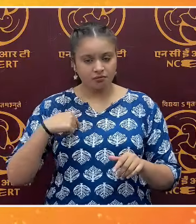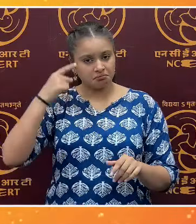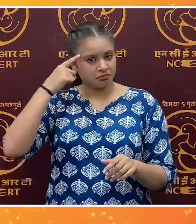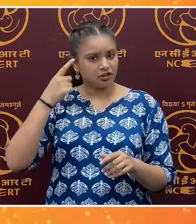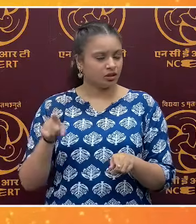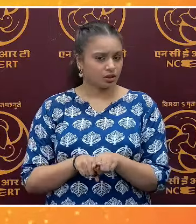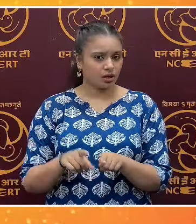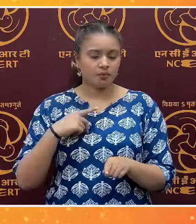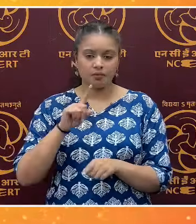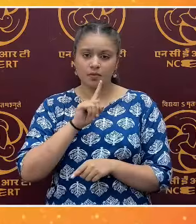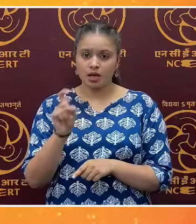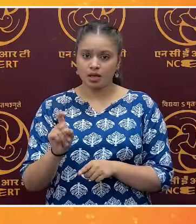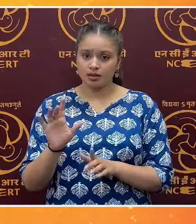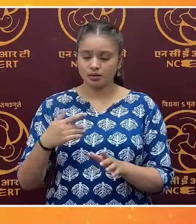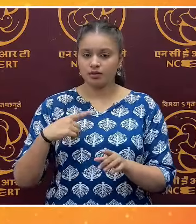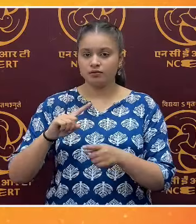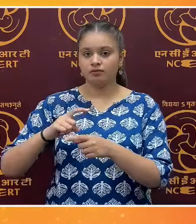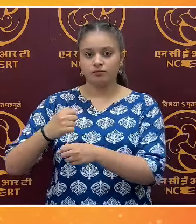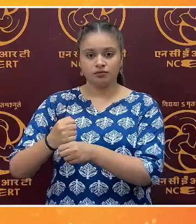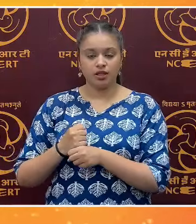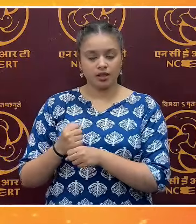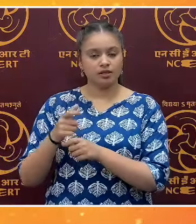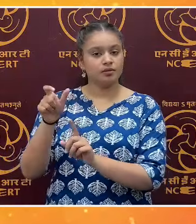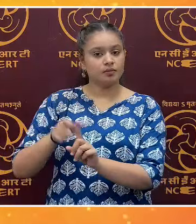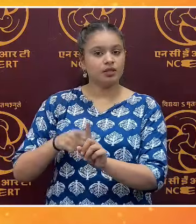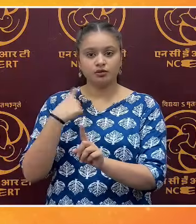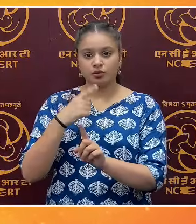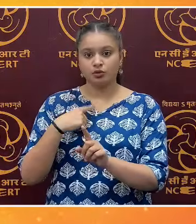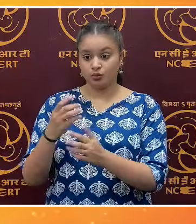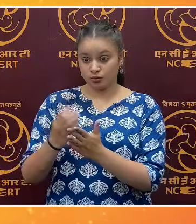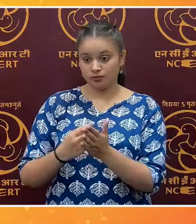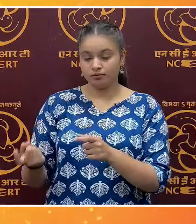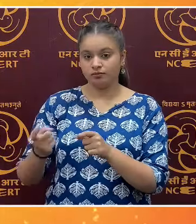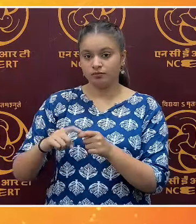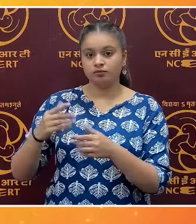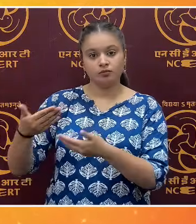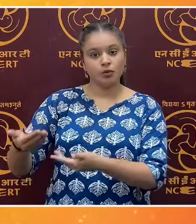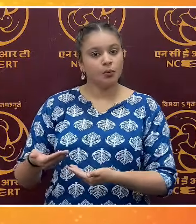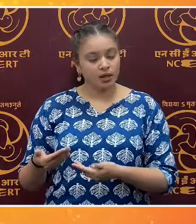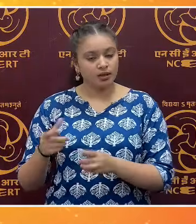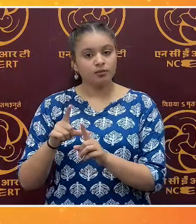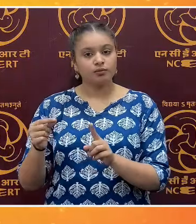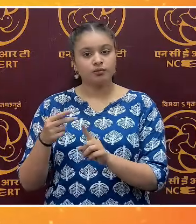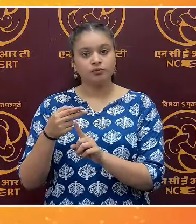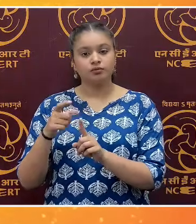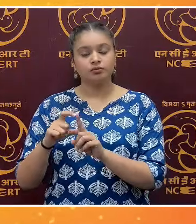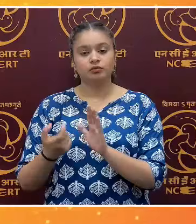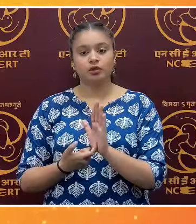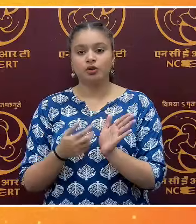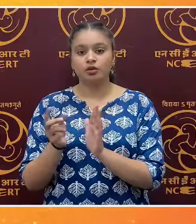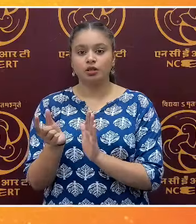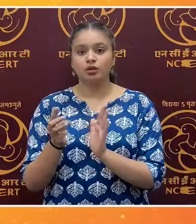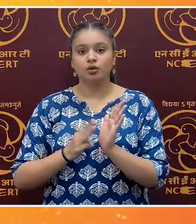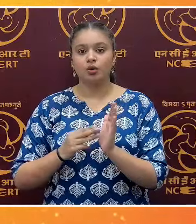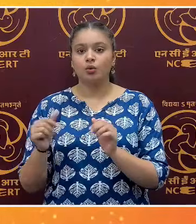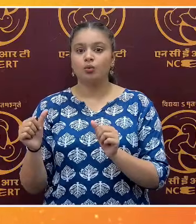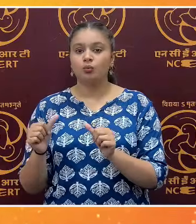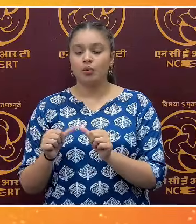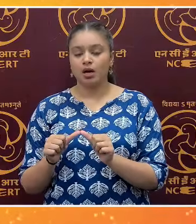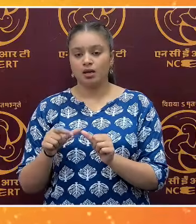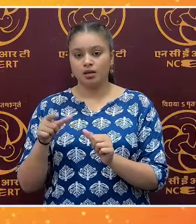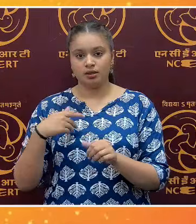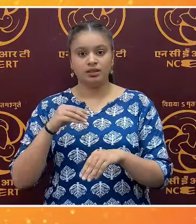and I'll be asking them to my guest for the session. So please join me in welcoming Dr. Uma D. Sharma, Ma'am is Consultant Academic